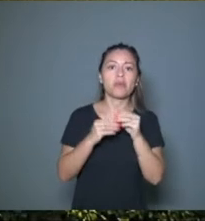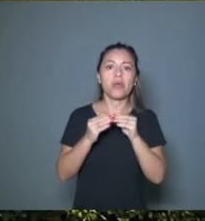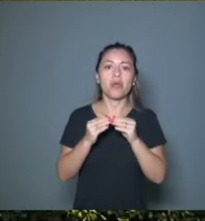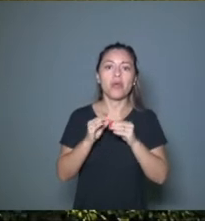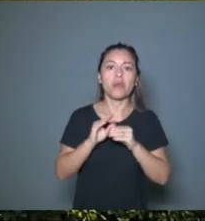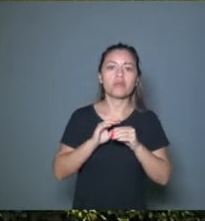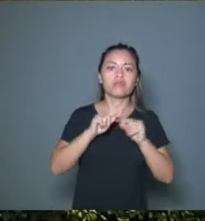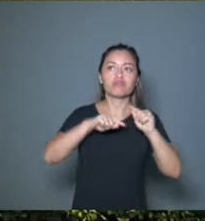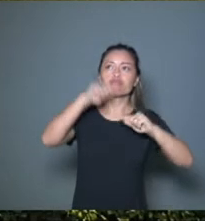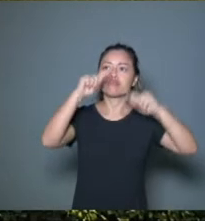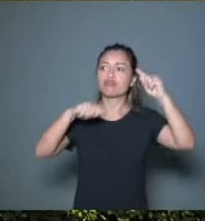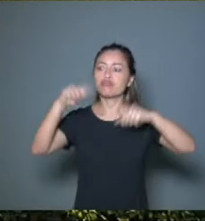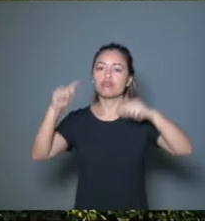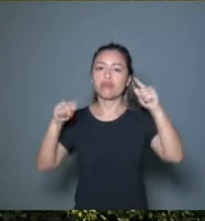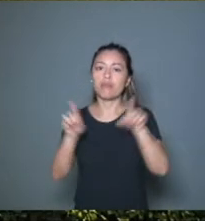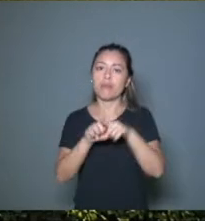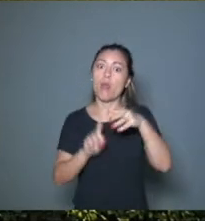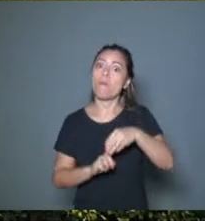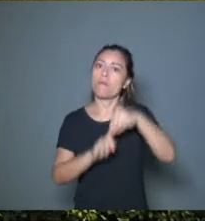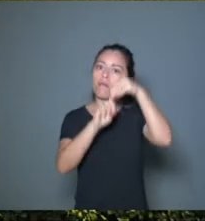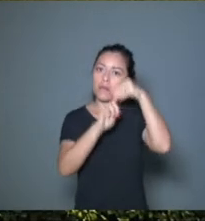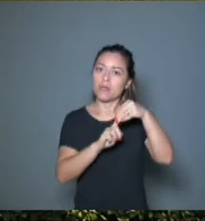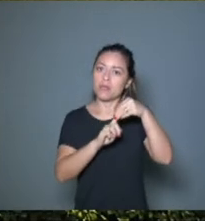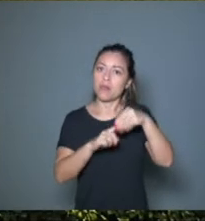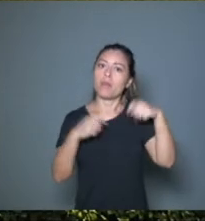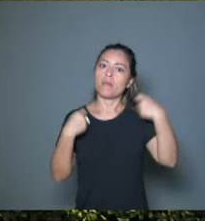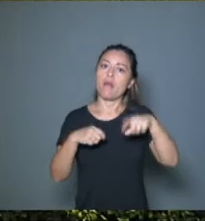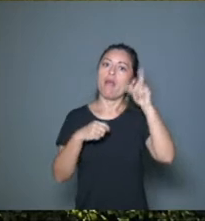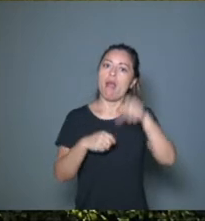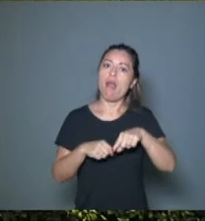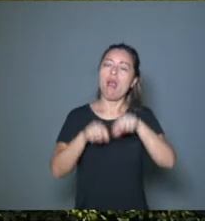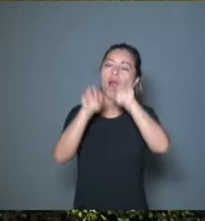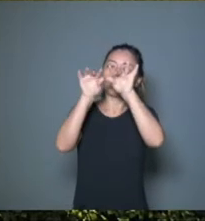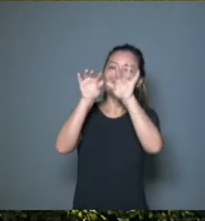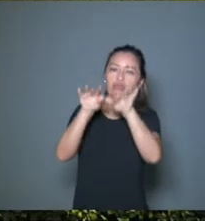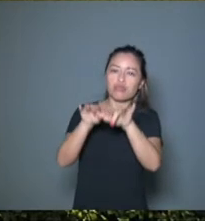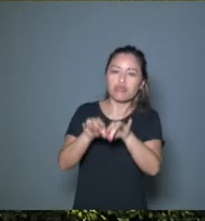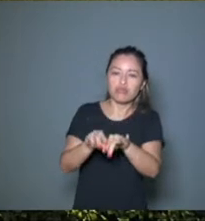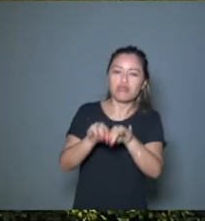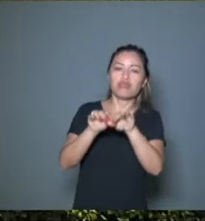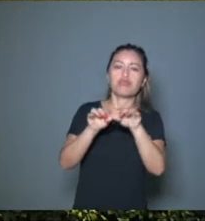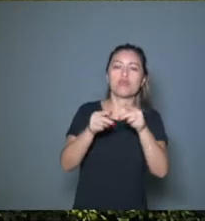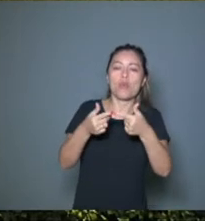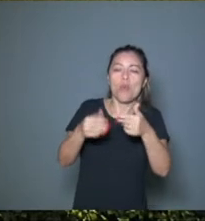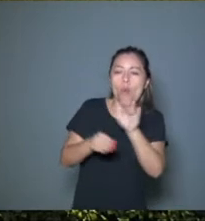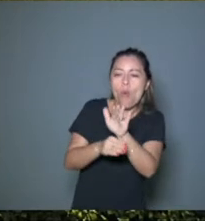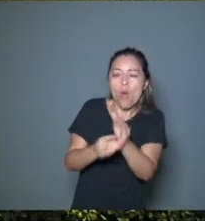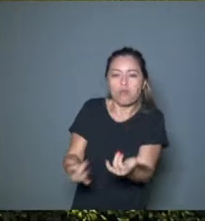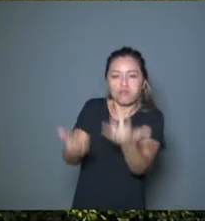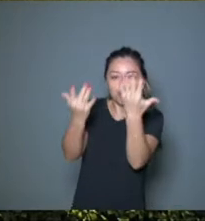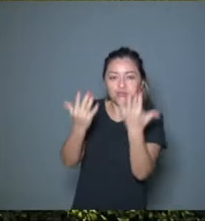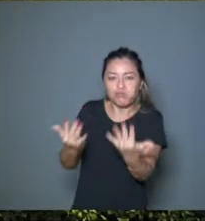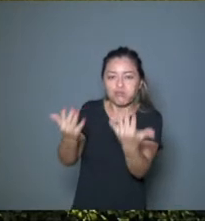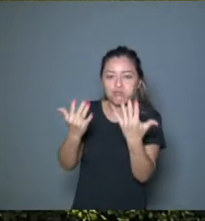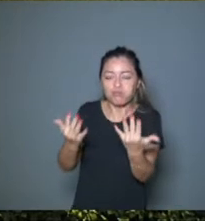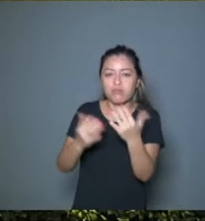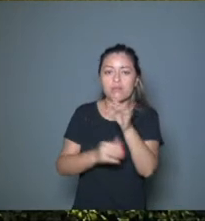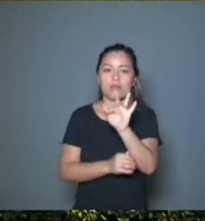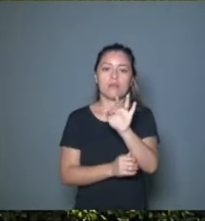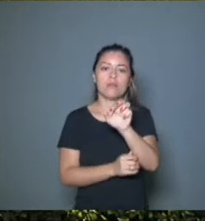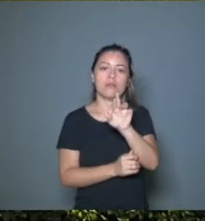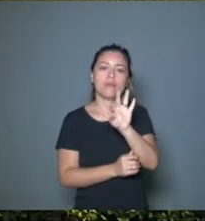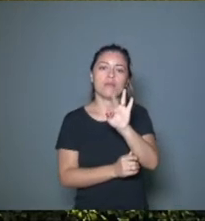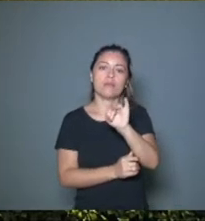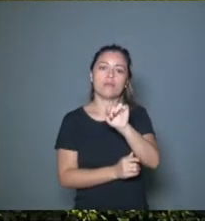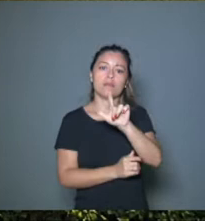and cotton, and also the price of our main input, fertilizers. And unfortunately, there are challenges ahead.